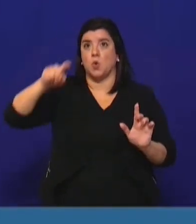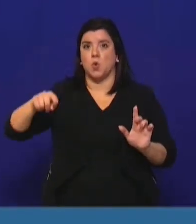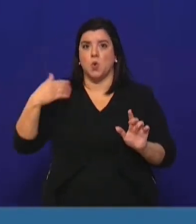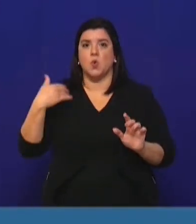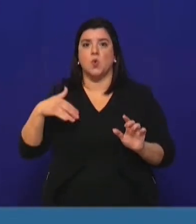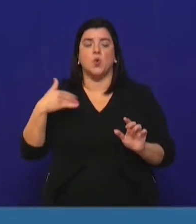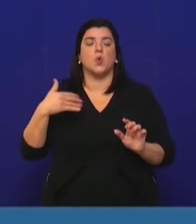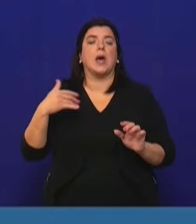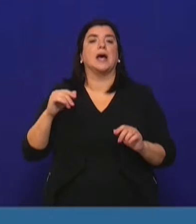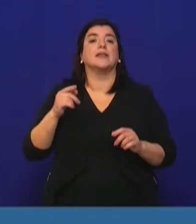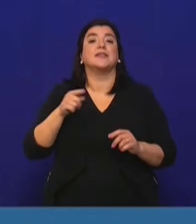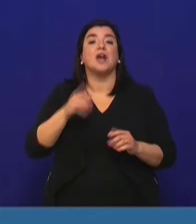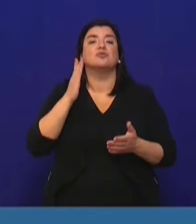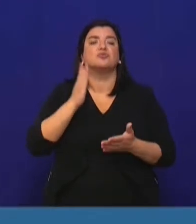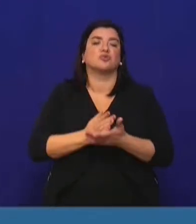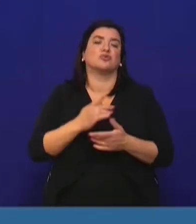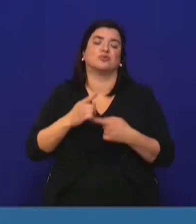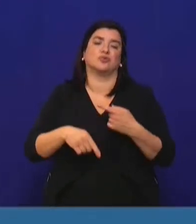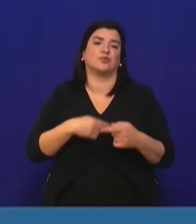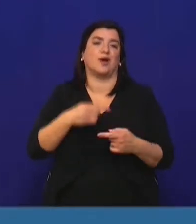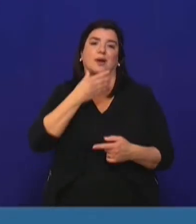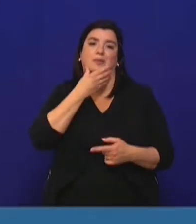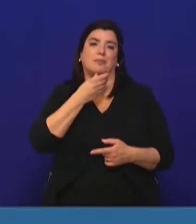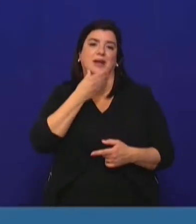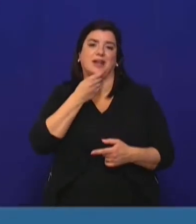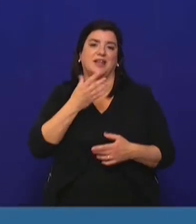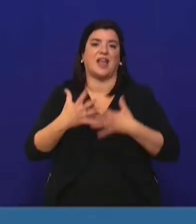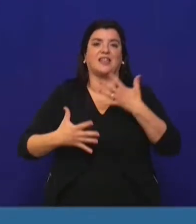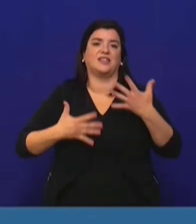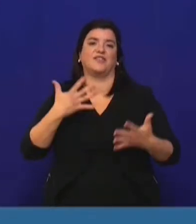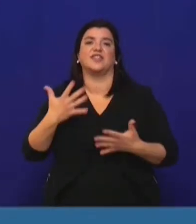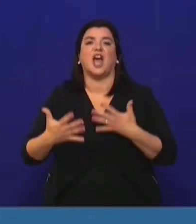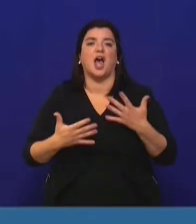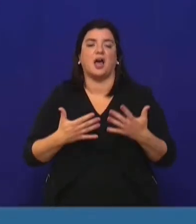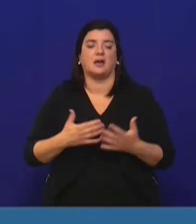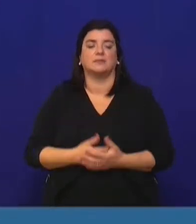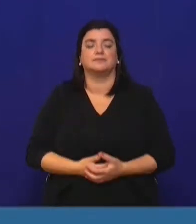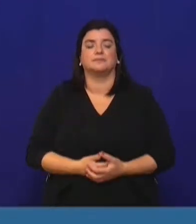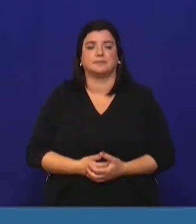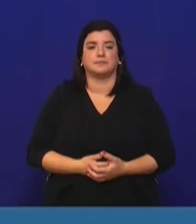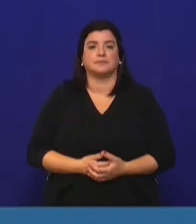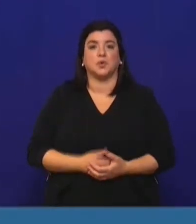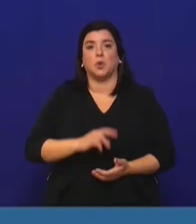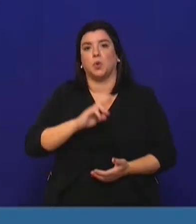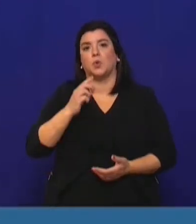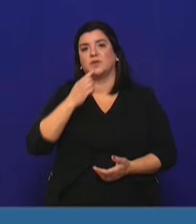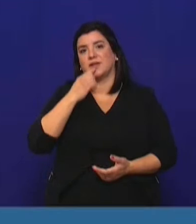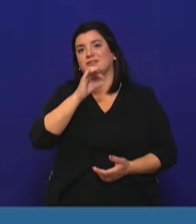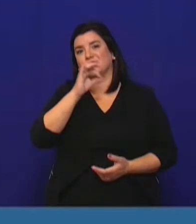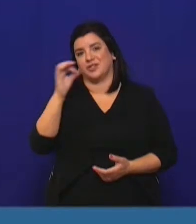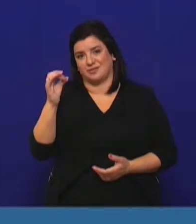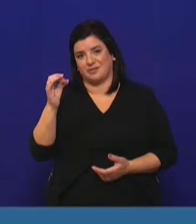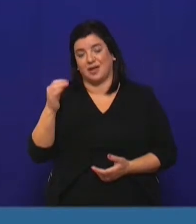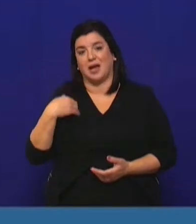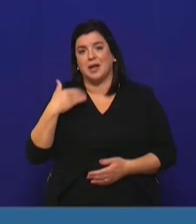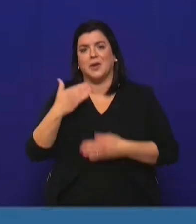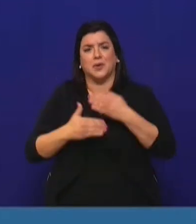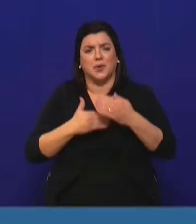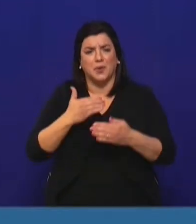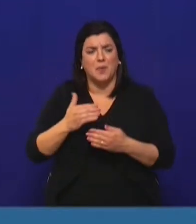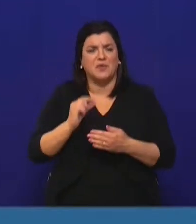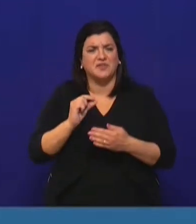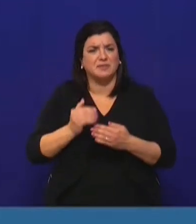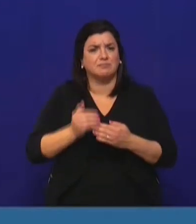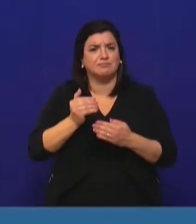kien relatat mal-każijiet li kellna fil-Christmas u anke l-attivitajiet ta' New Year. Bqajna għaddejjin naqra